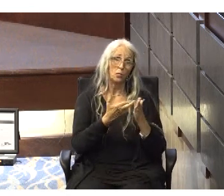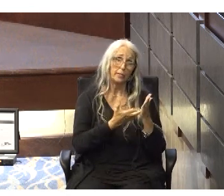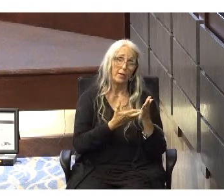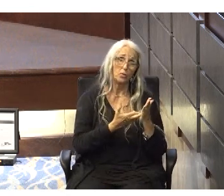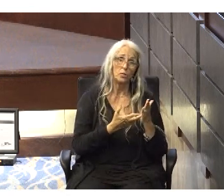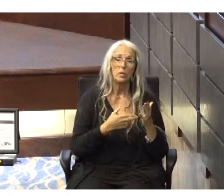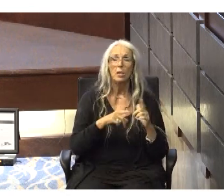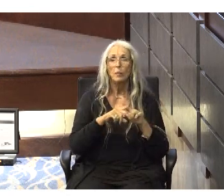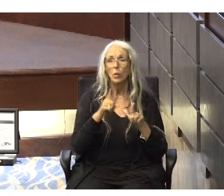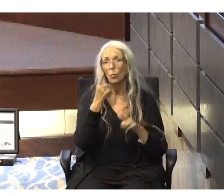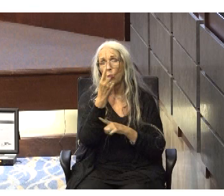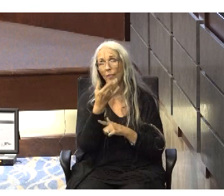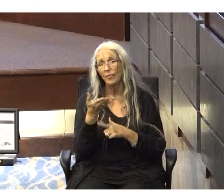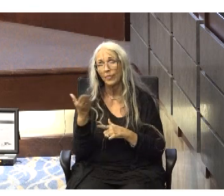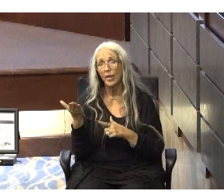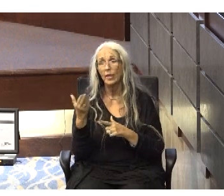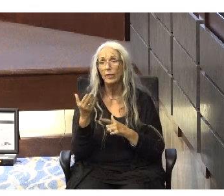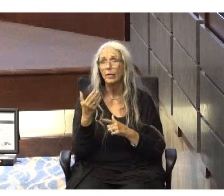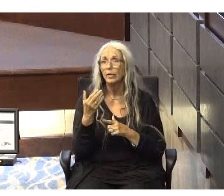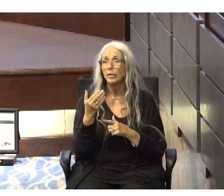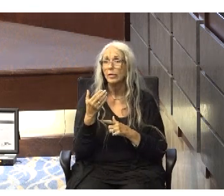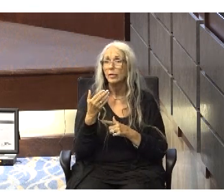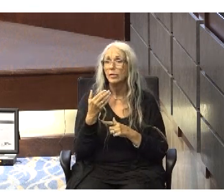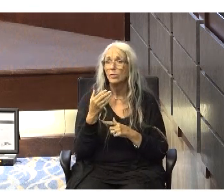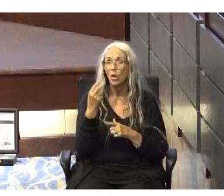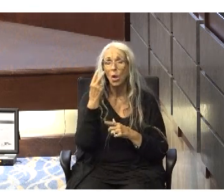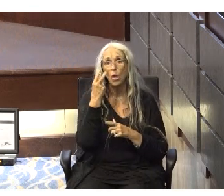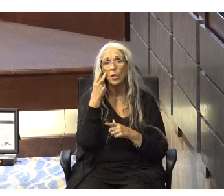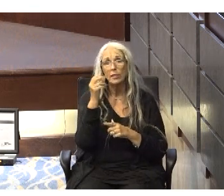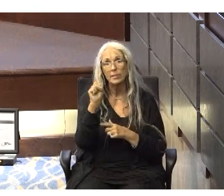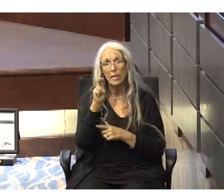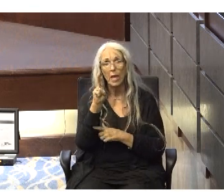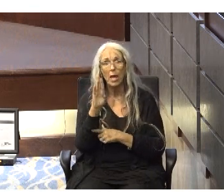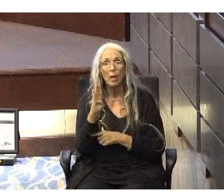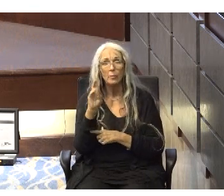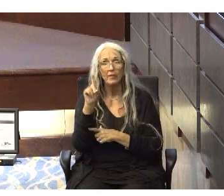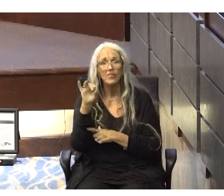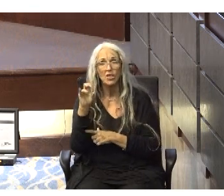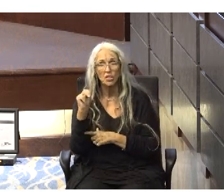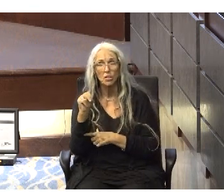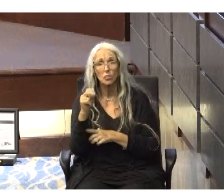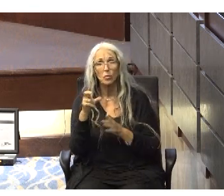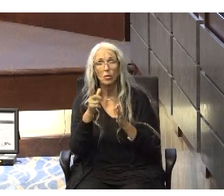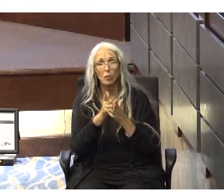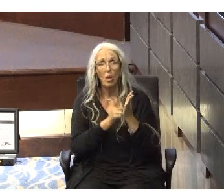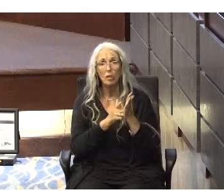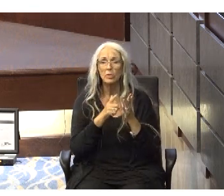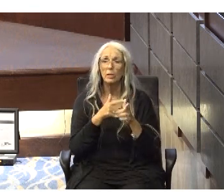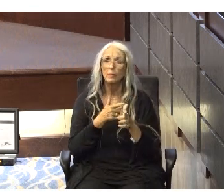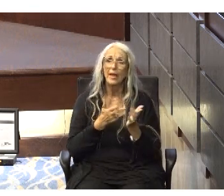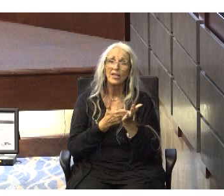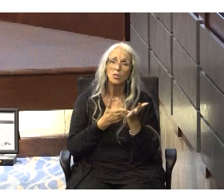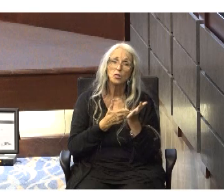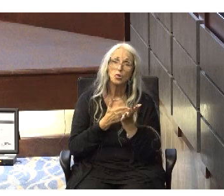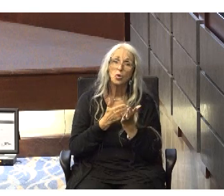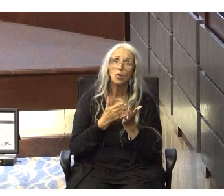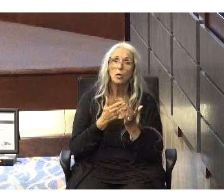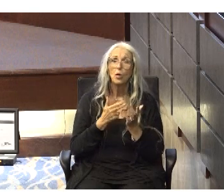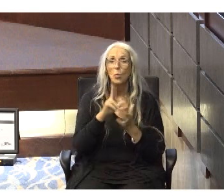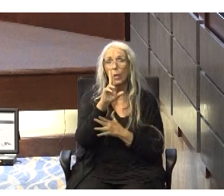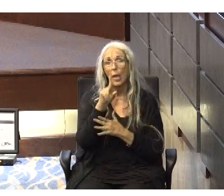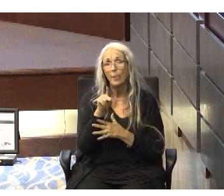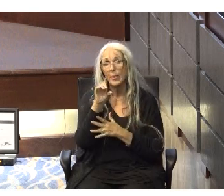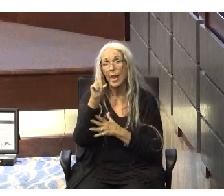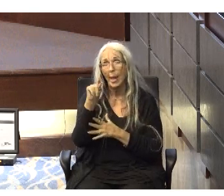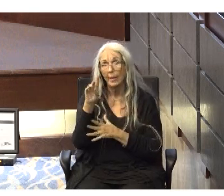those things that has really brought us to a point of looking at our subdivision ordinances and making sure that we're continuing to update